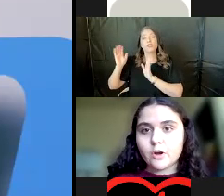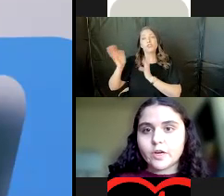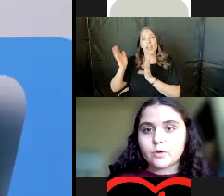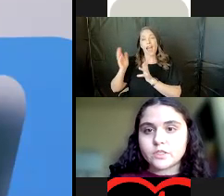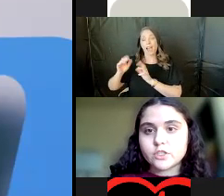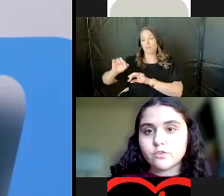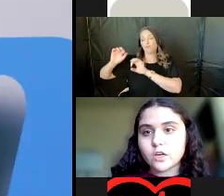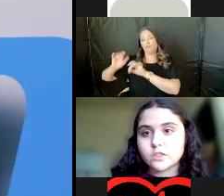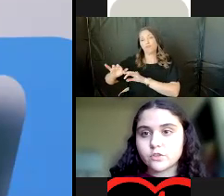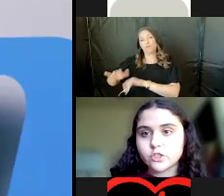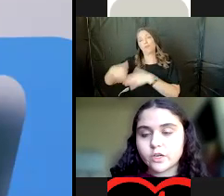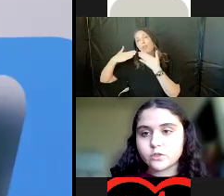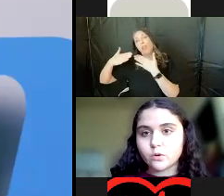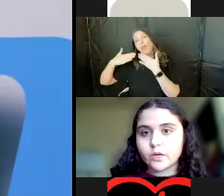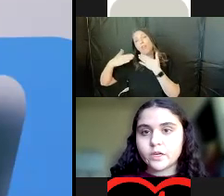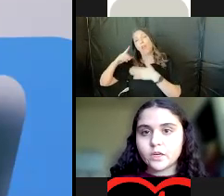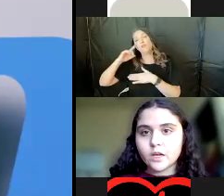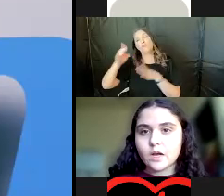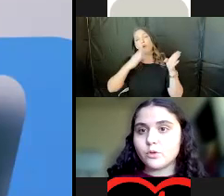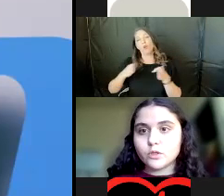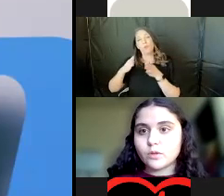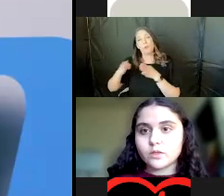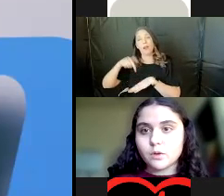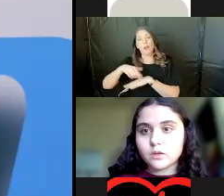an inspiring presentation for us and for sharing her story.